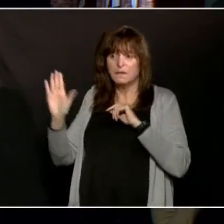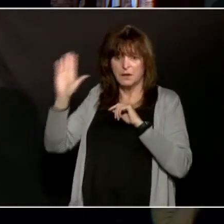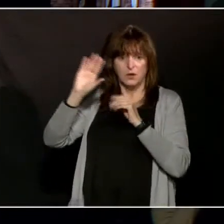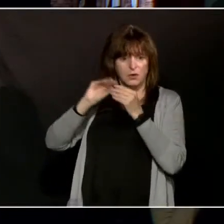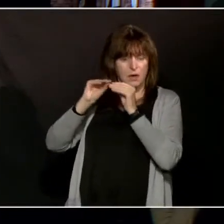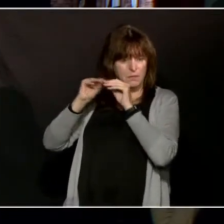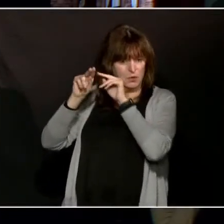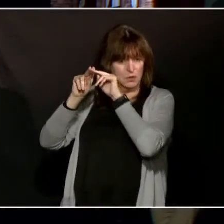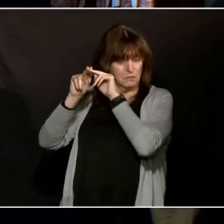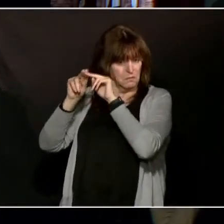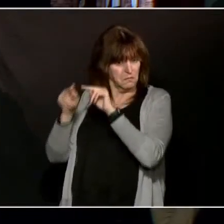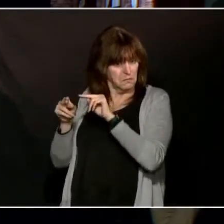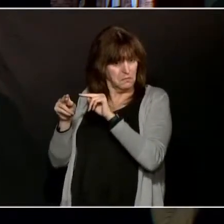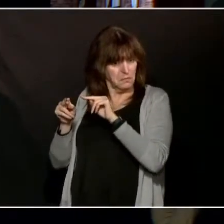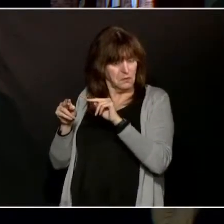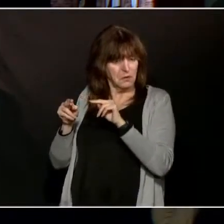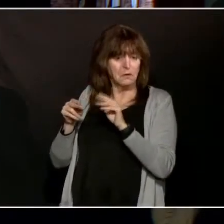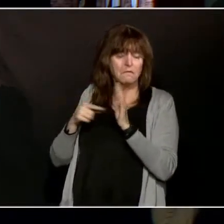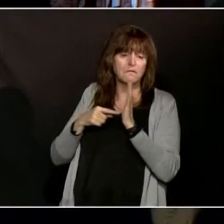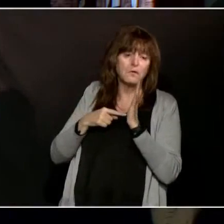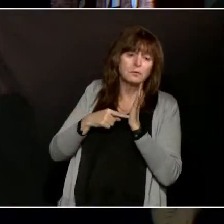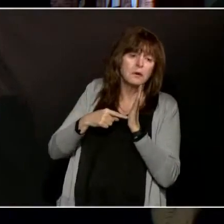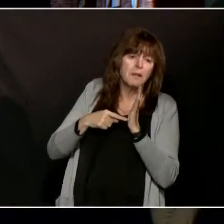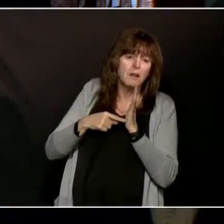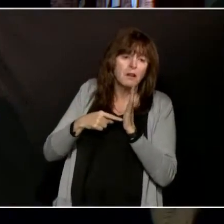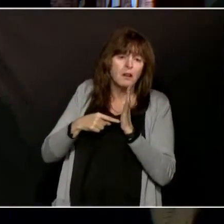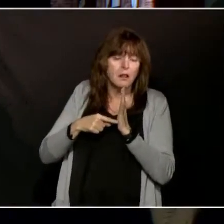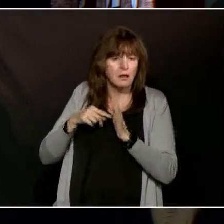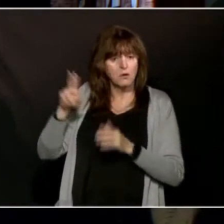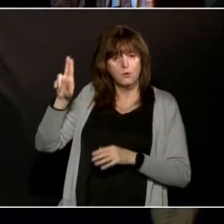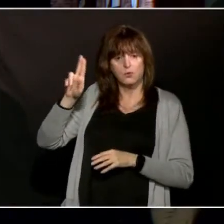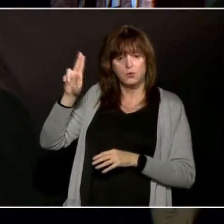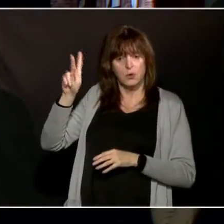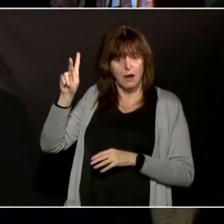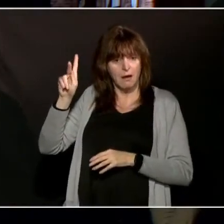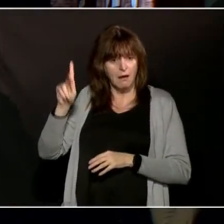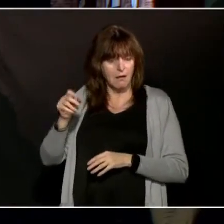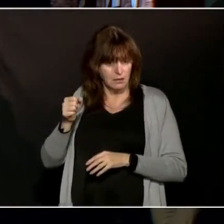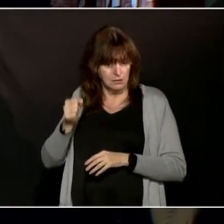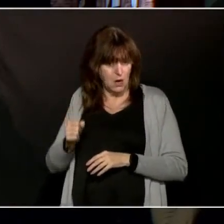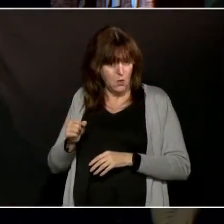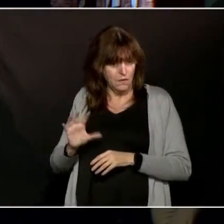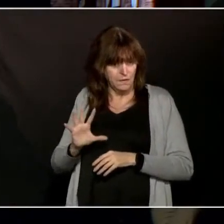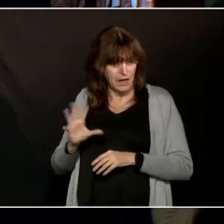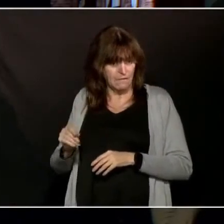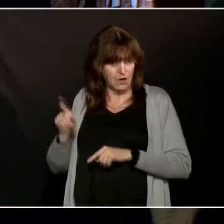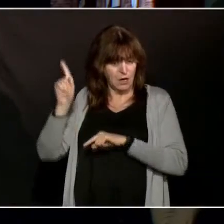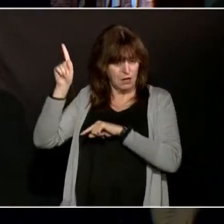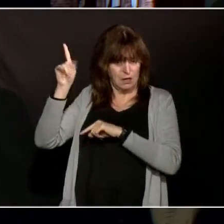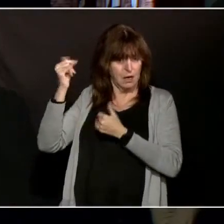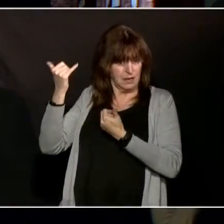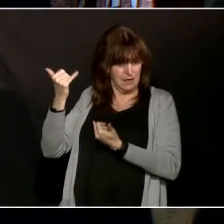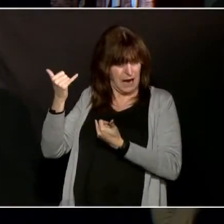are places of origin for variants, the UK and South Africa, they're having a major drop in cases right now